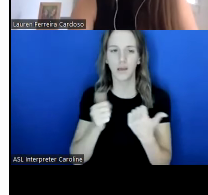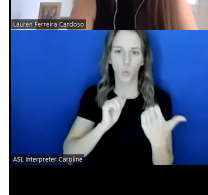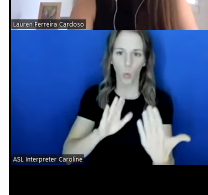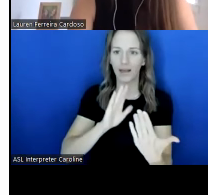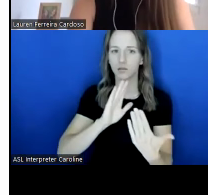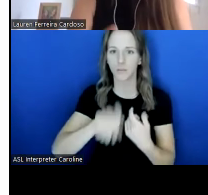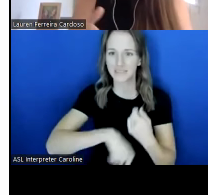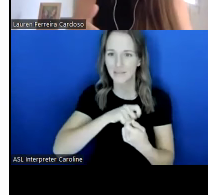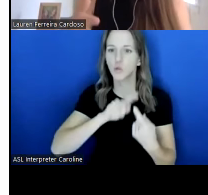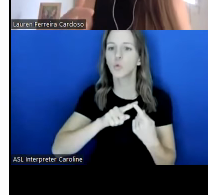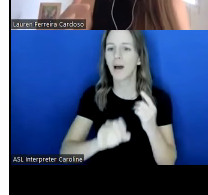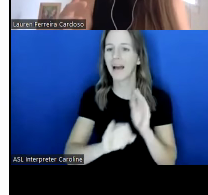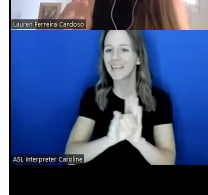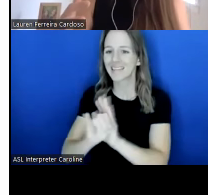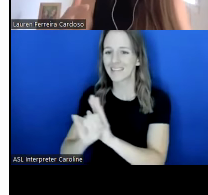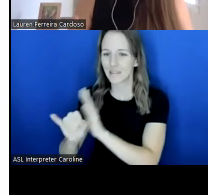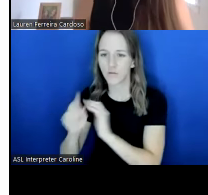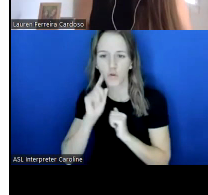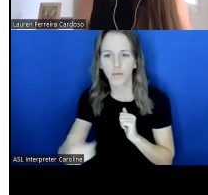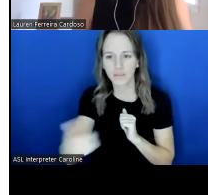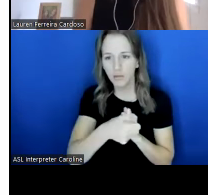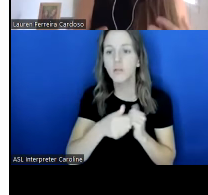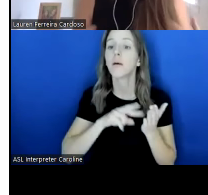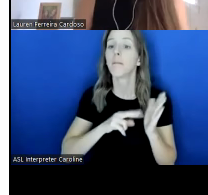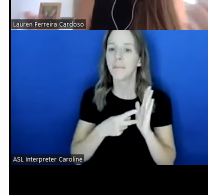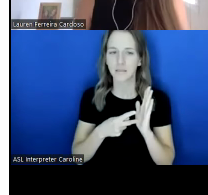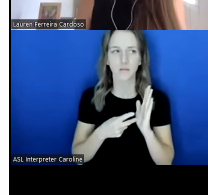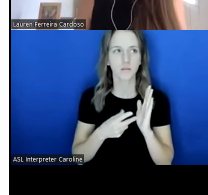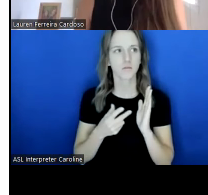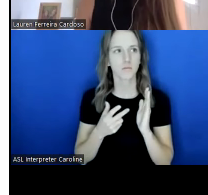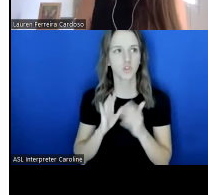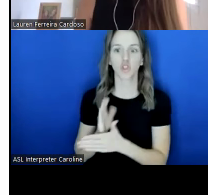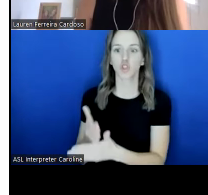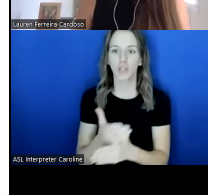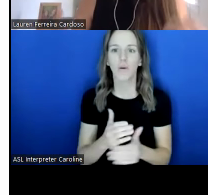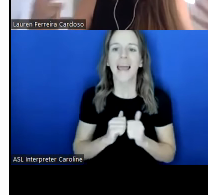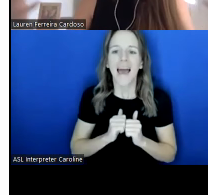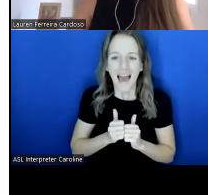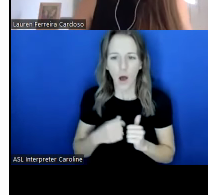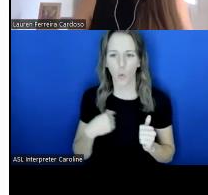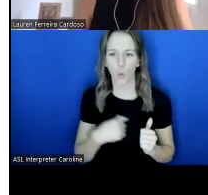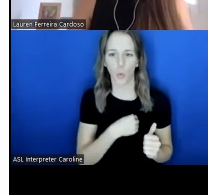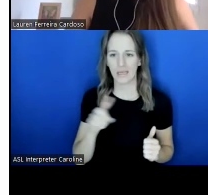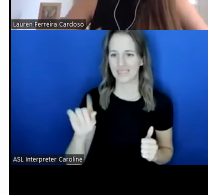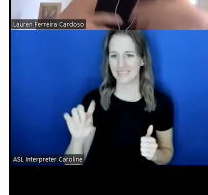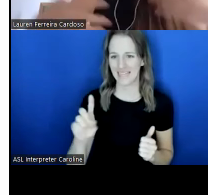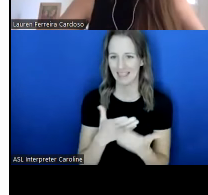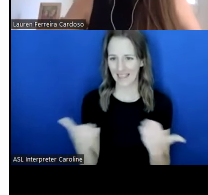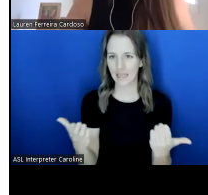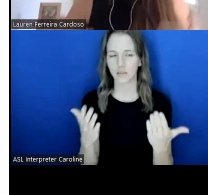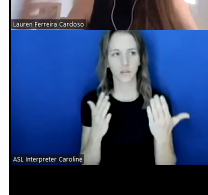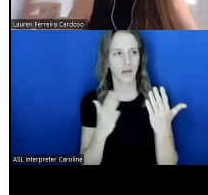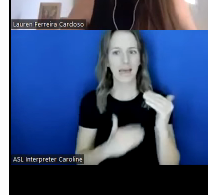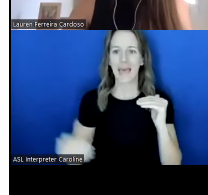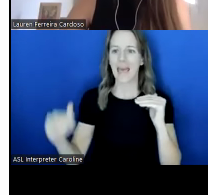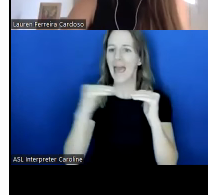themselves, means that just by sharing the way we did things, equity is being, there's like a domino